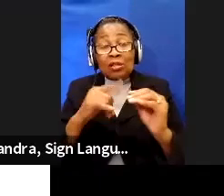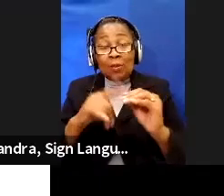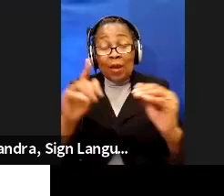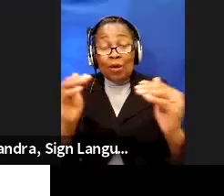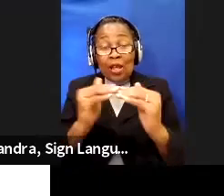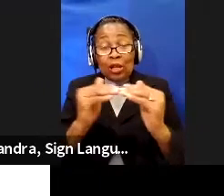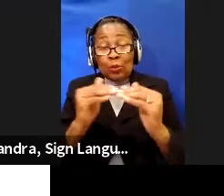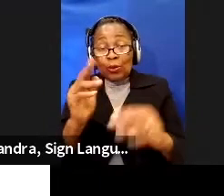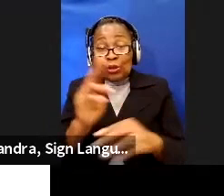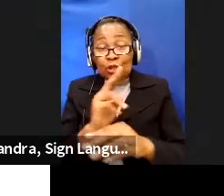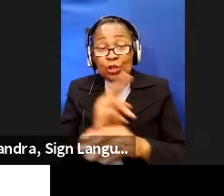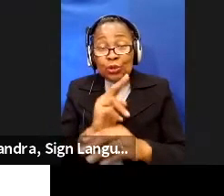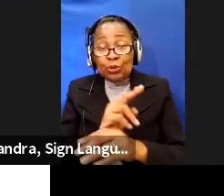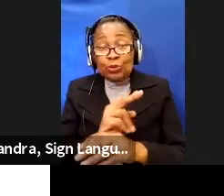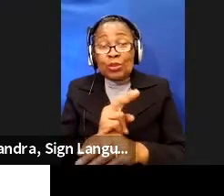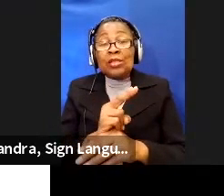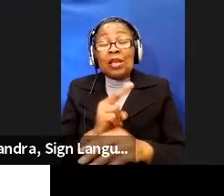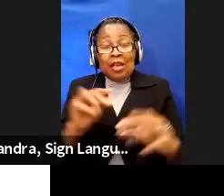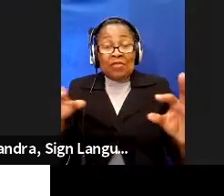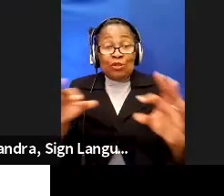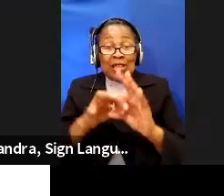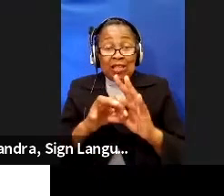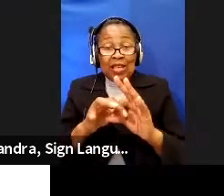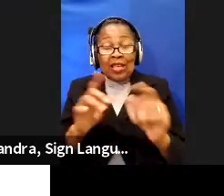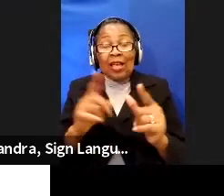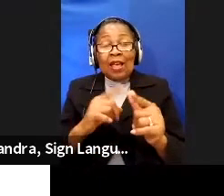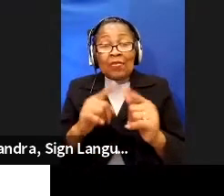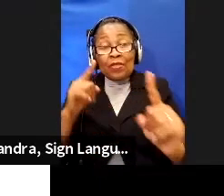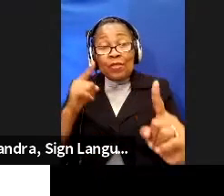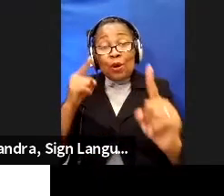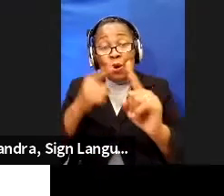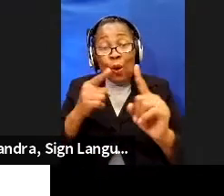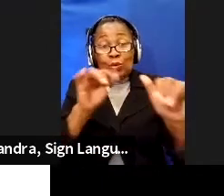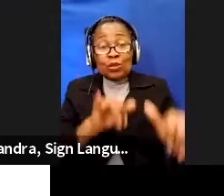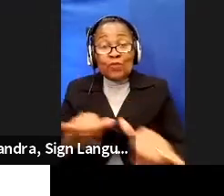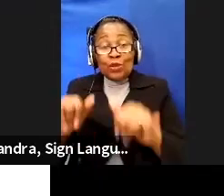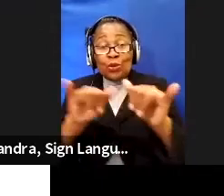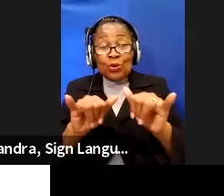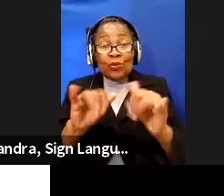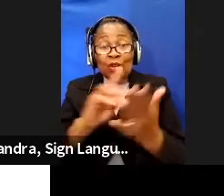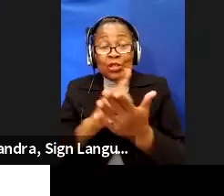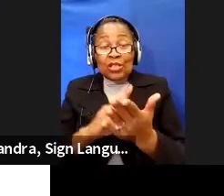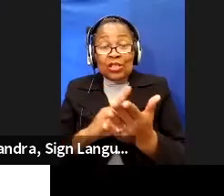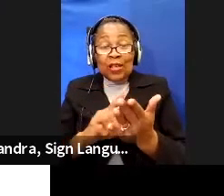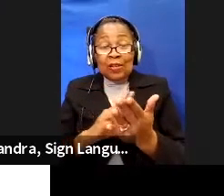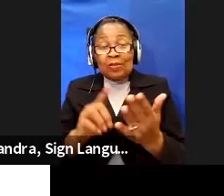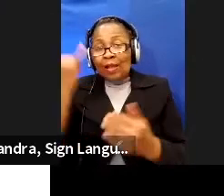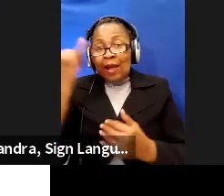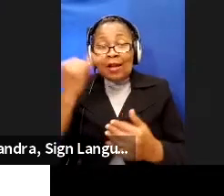flexibility in use. There is a link at the bottom. Then there's the goals of universal design that look at the idea of body fit and